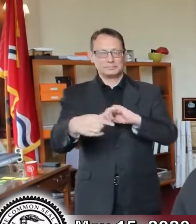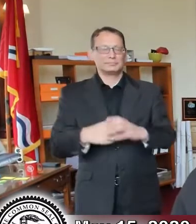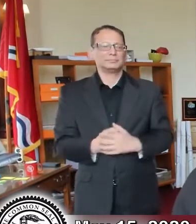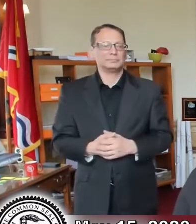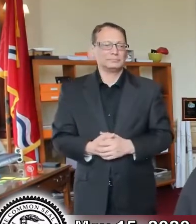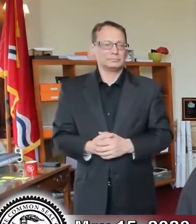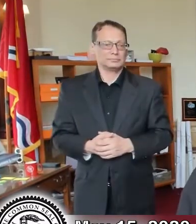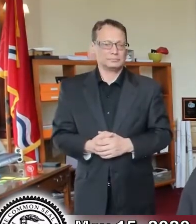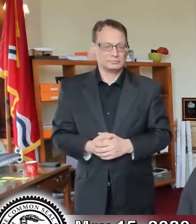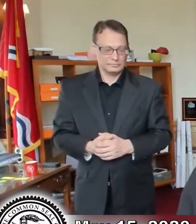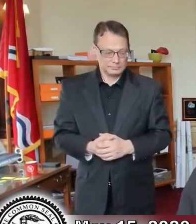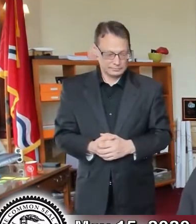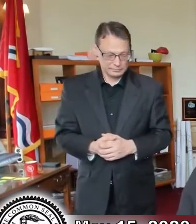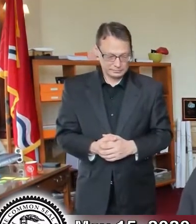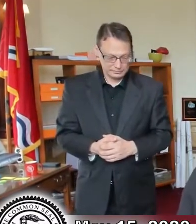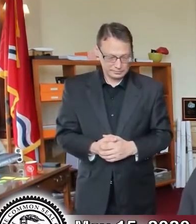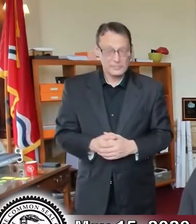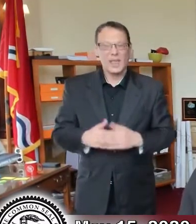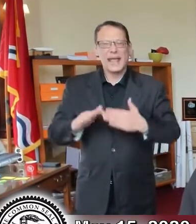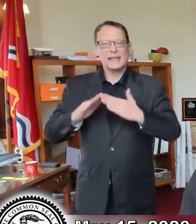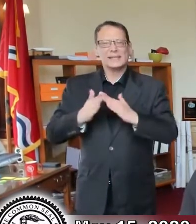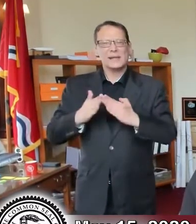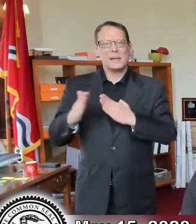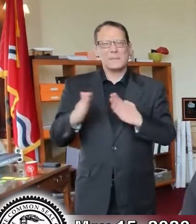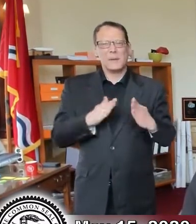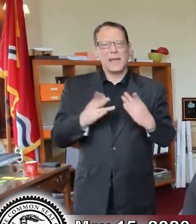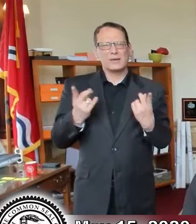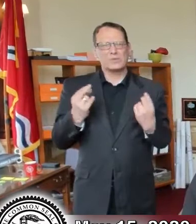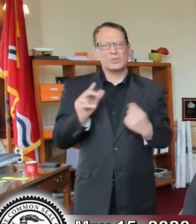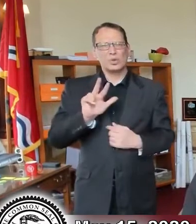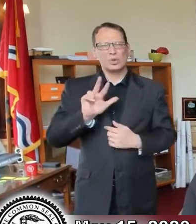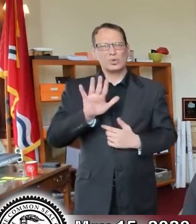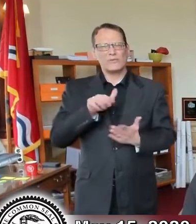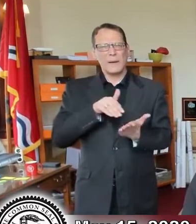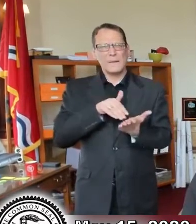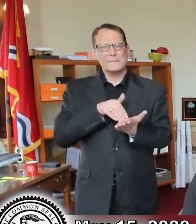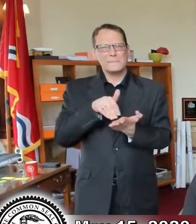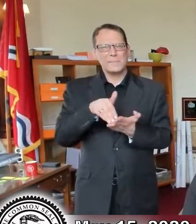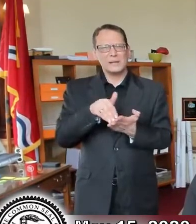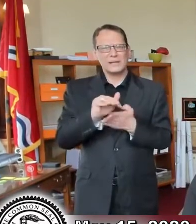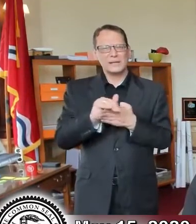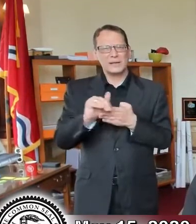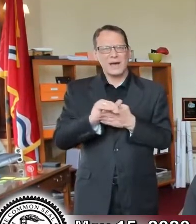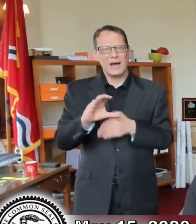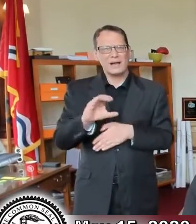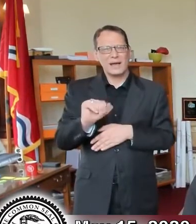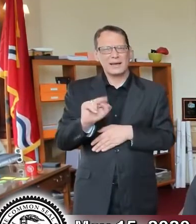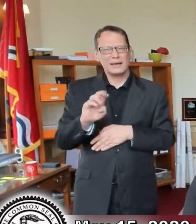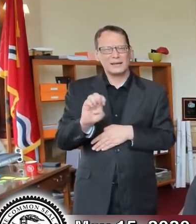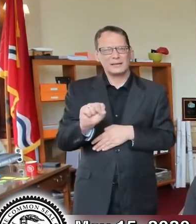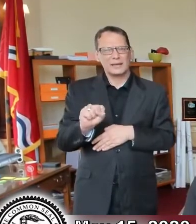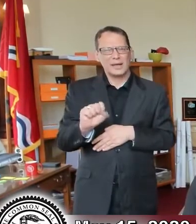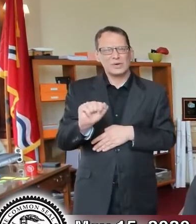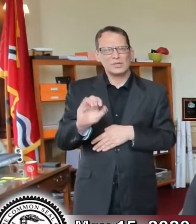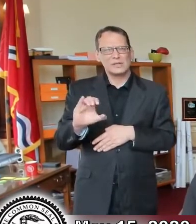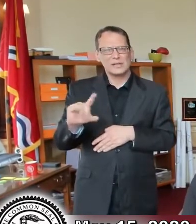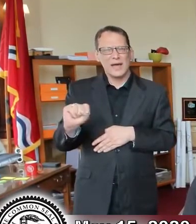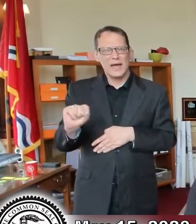So. Can you speak to what the city is planning to use its $35 million in CARES Act funding on that you've received from the